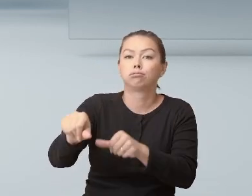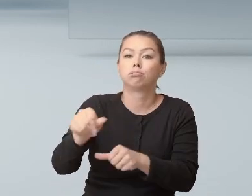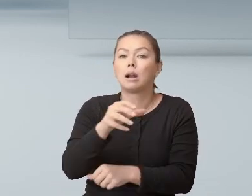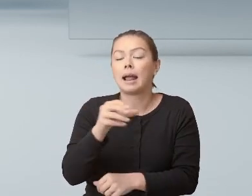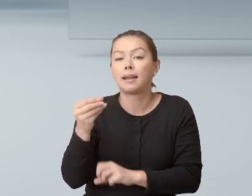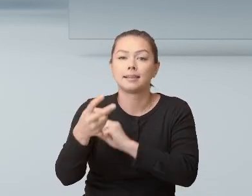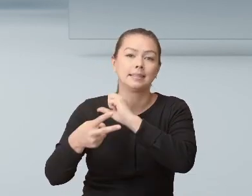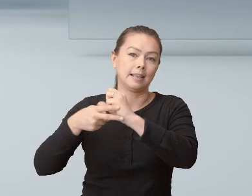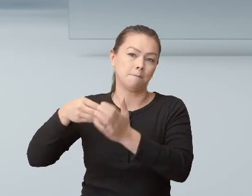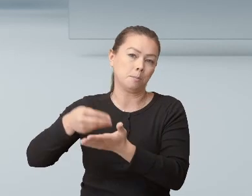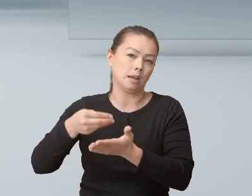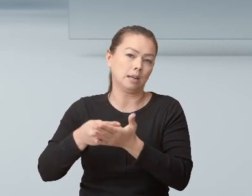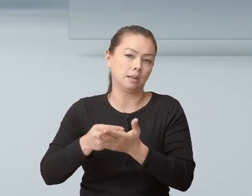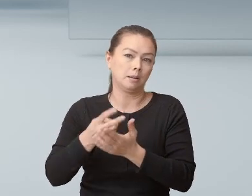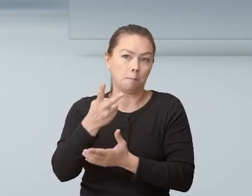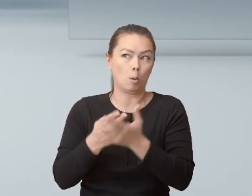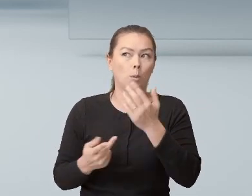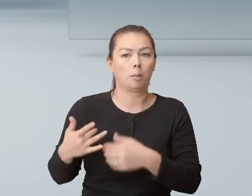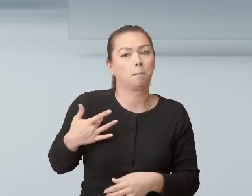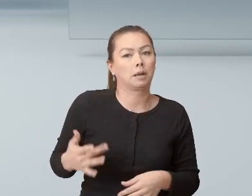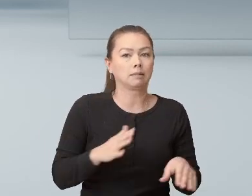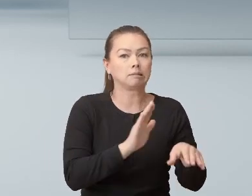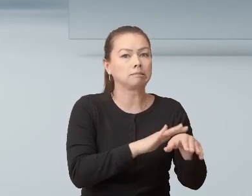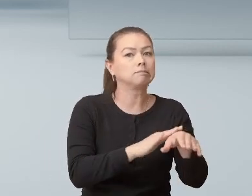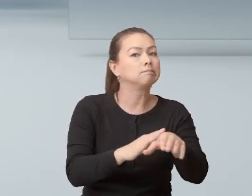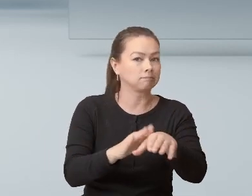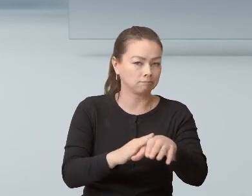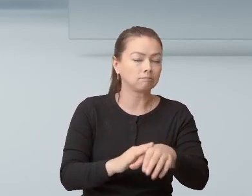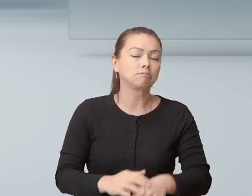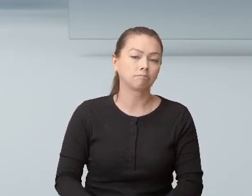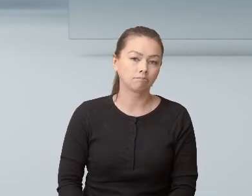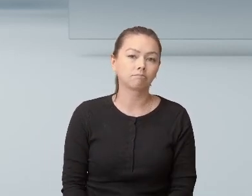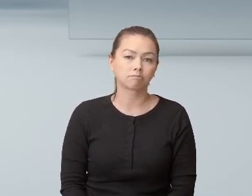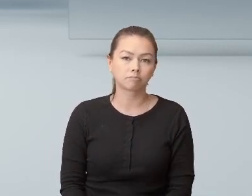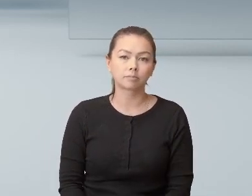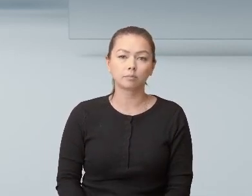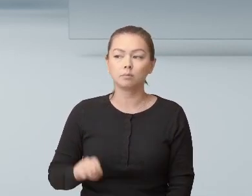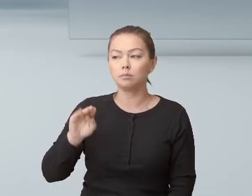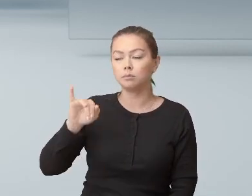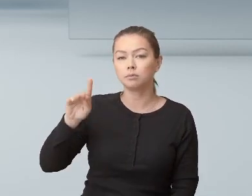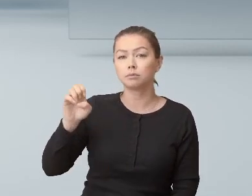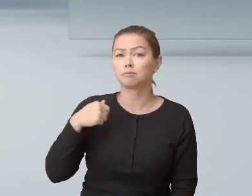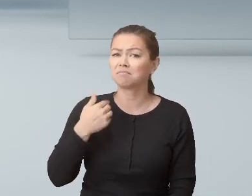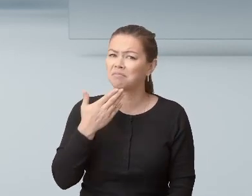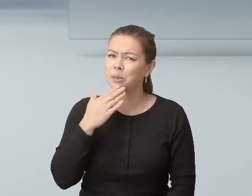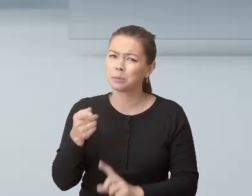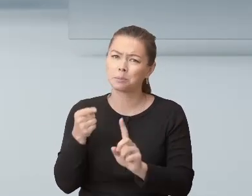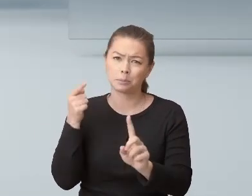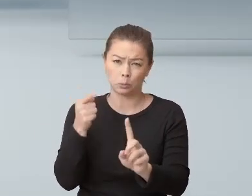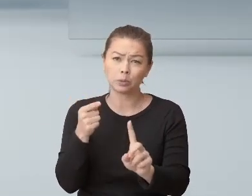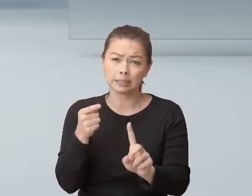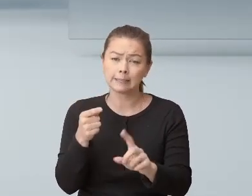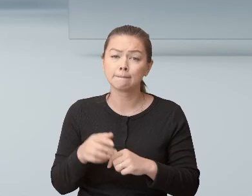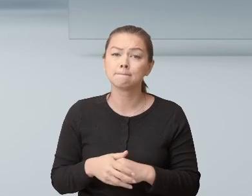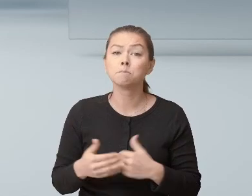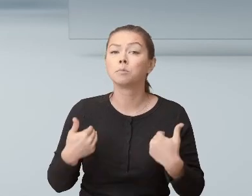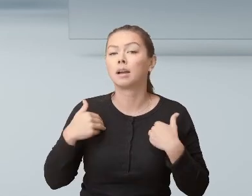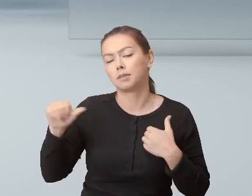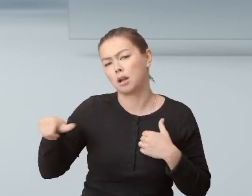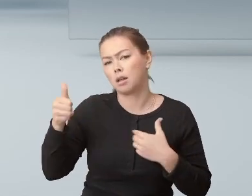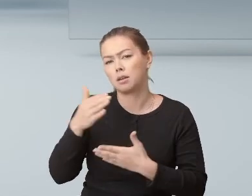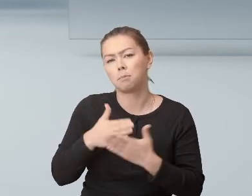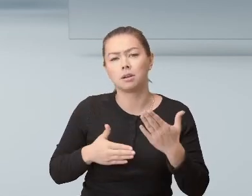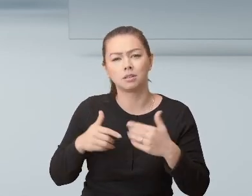cost effective in their technology spend. Yeah, it's a great point on that, especially. And then we have